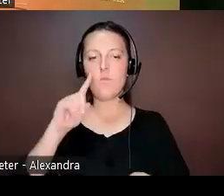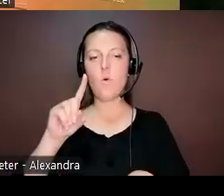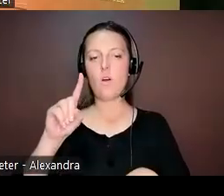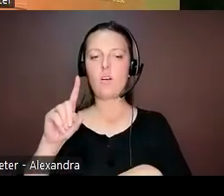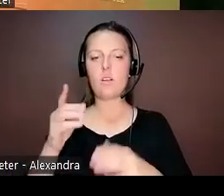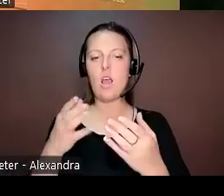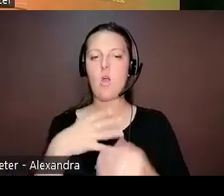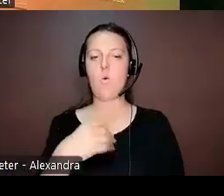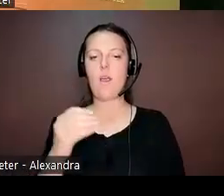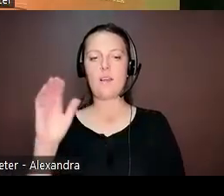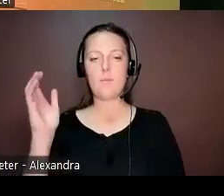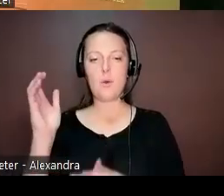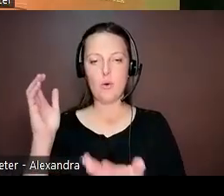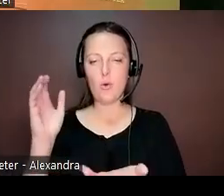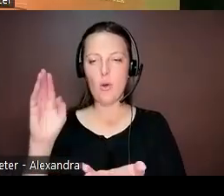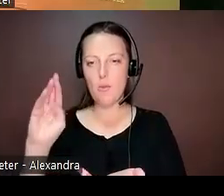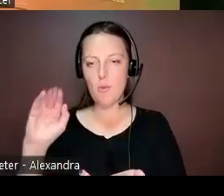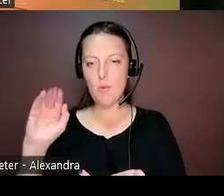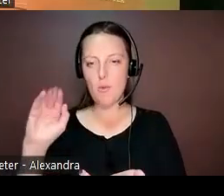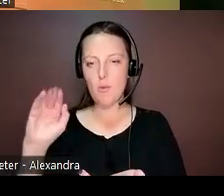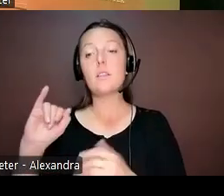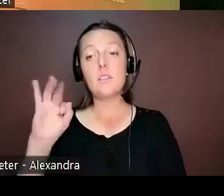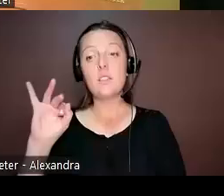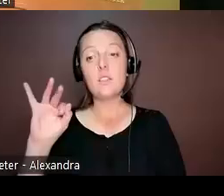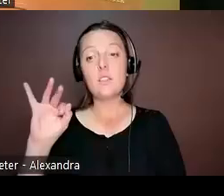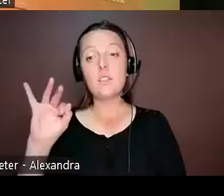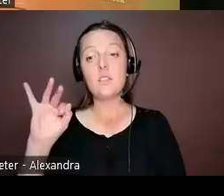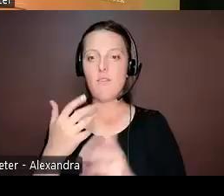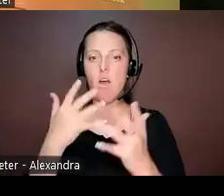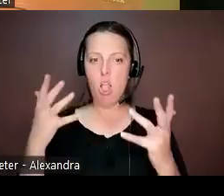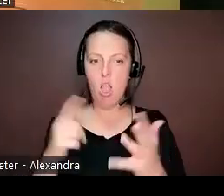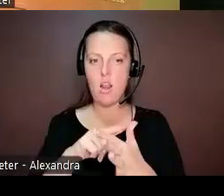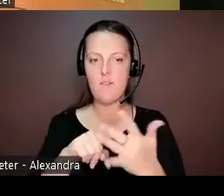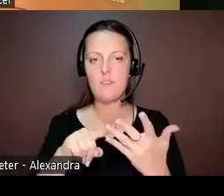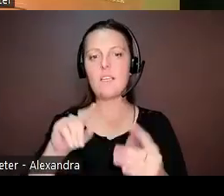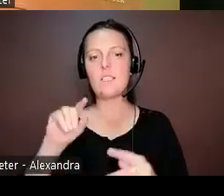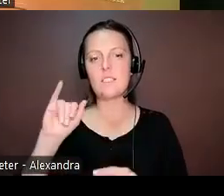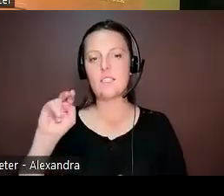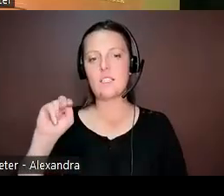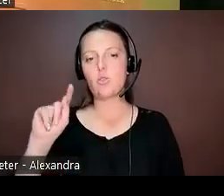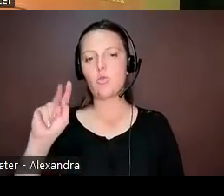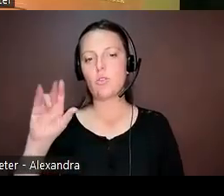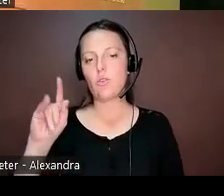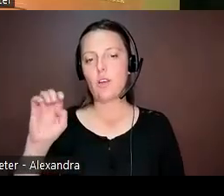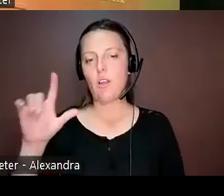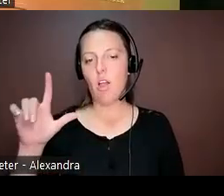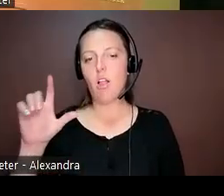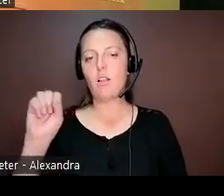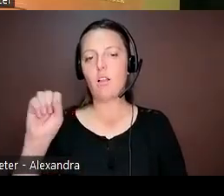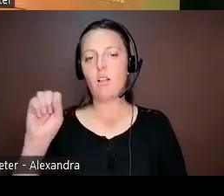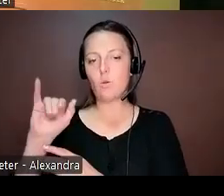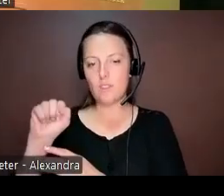that if you have a lot of these intracranial stenosis measured by transcranial Doppler, you will go on to develop major or